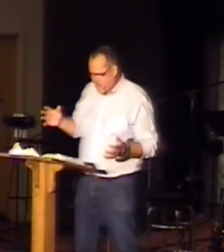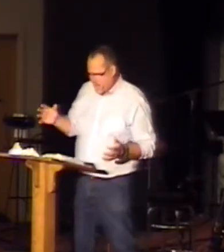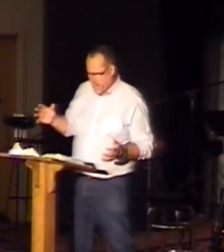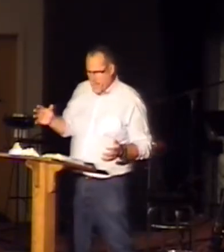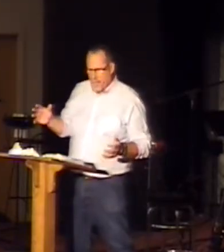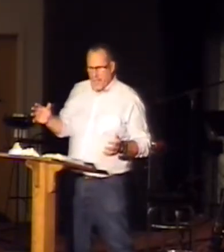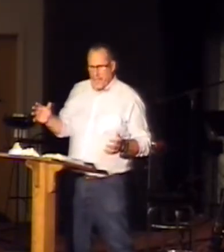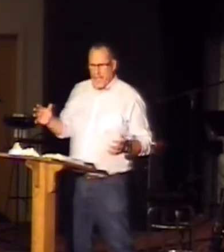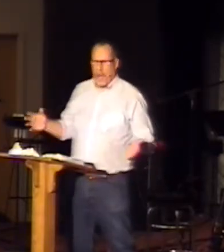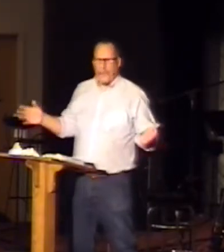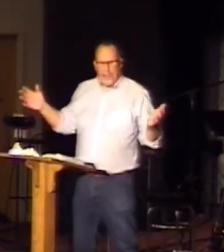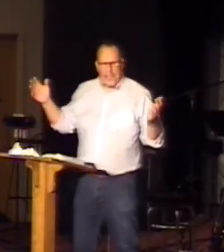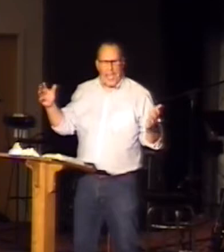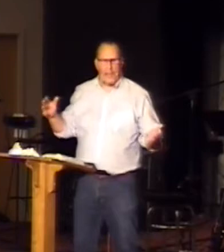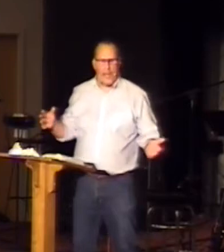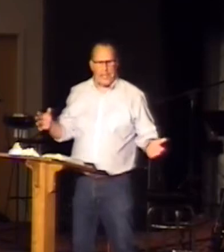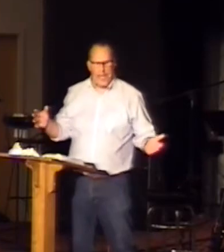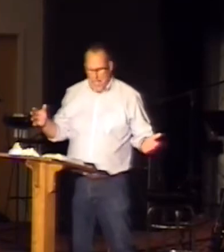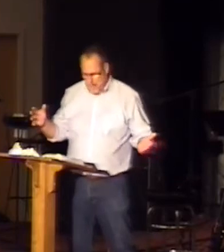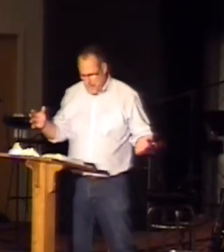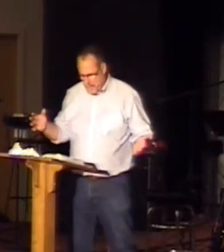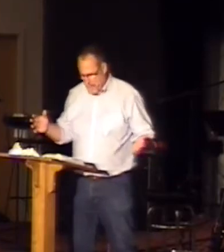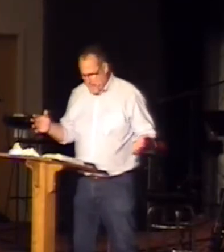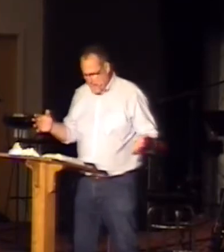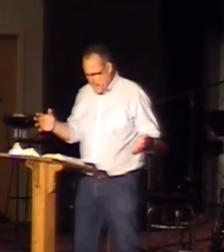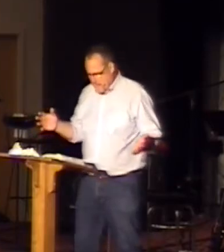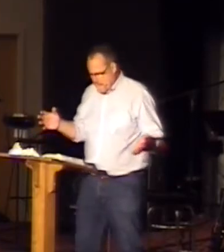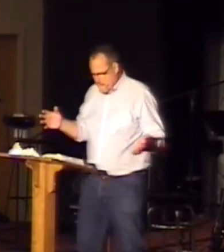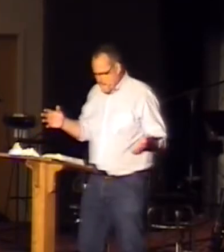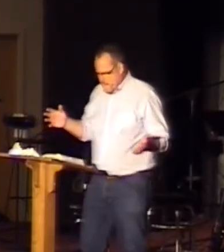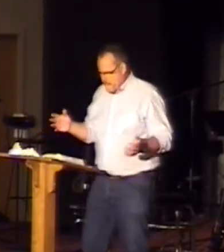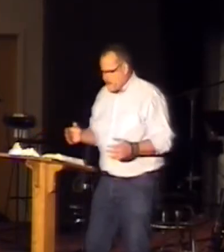you? It all fits together, doesn't it?